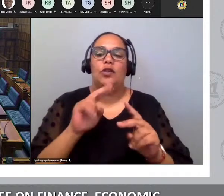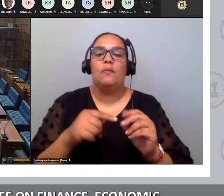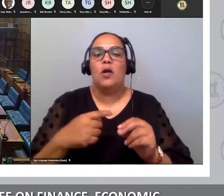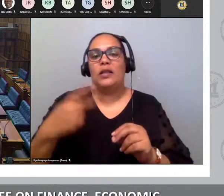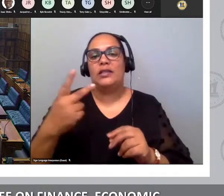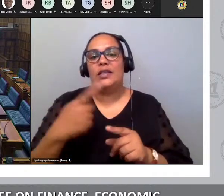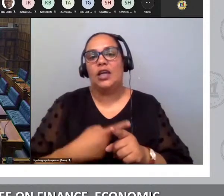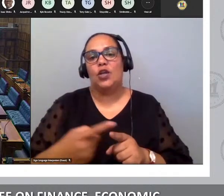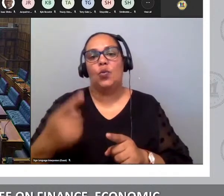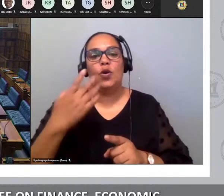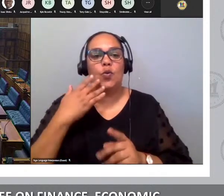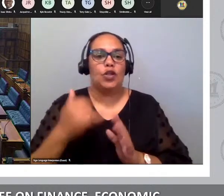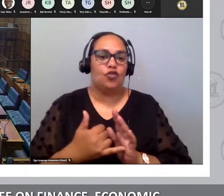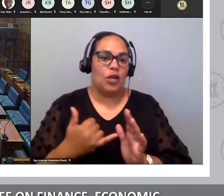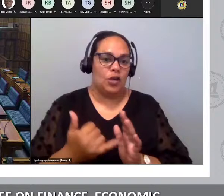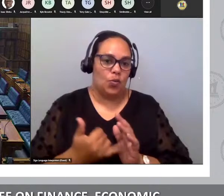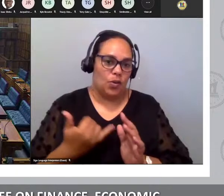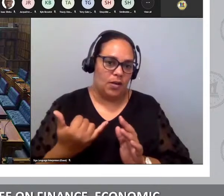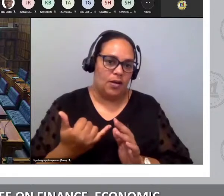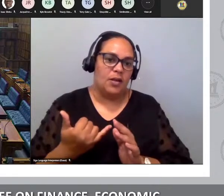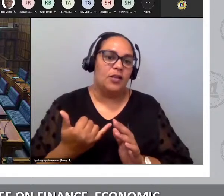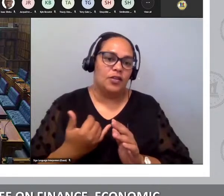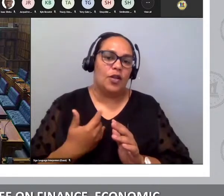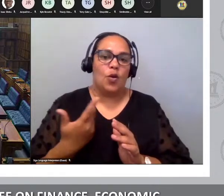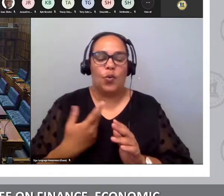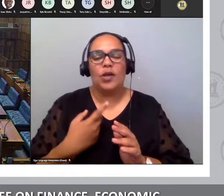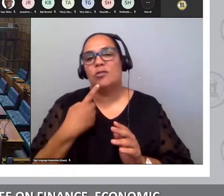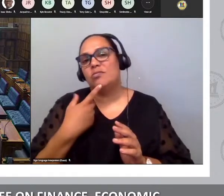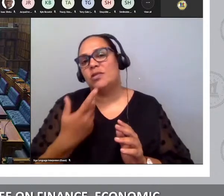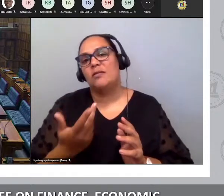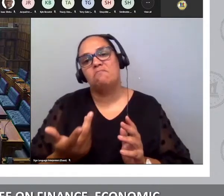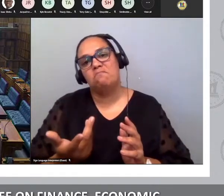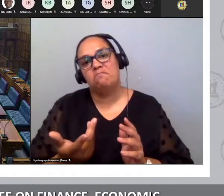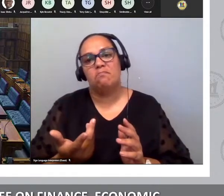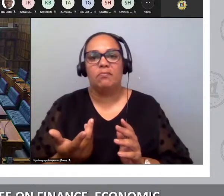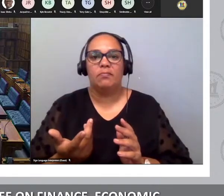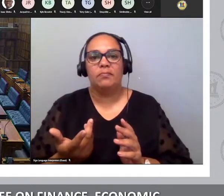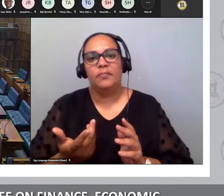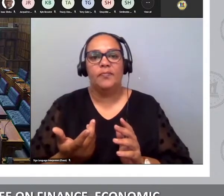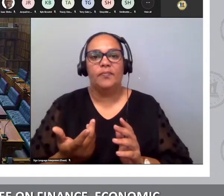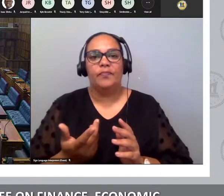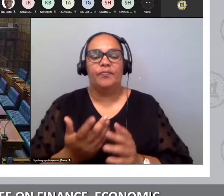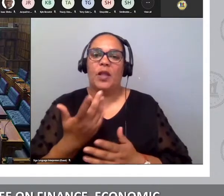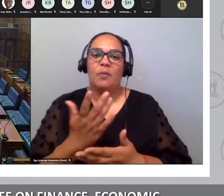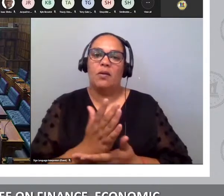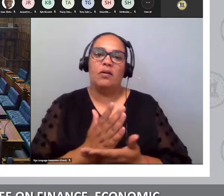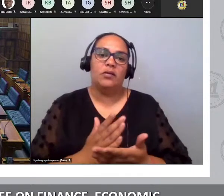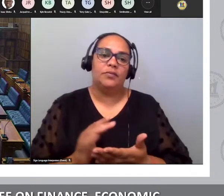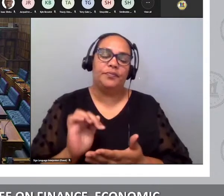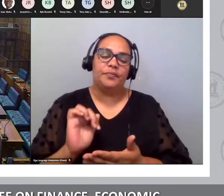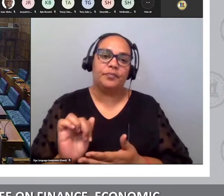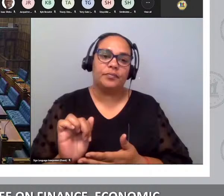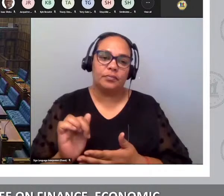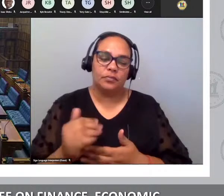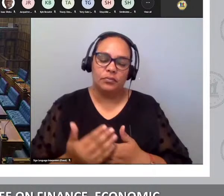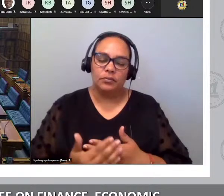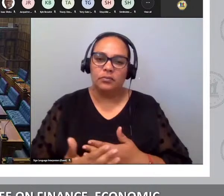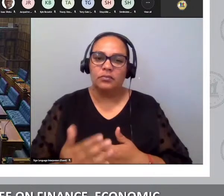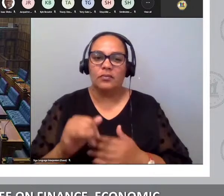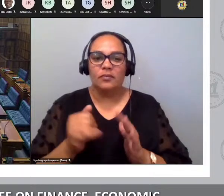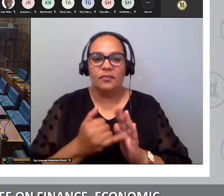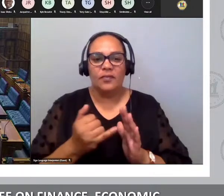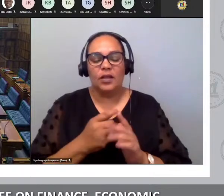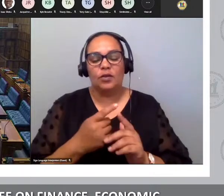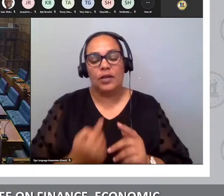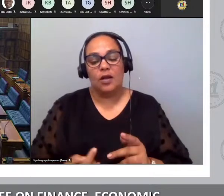second week of Jan January so let's then say um half of halfway through January into